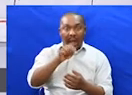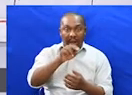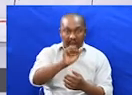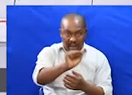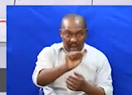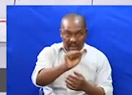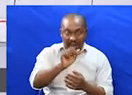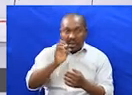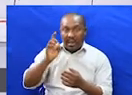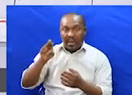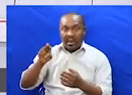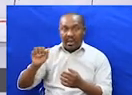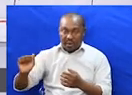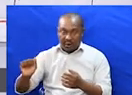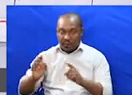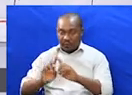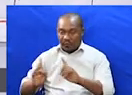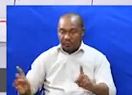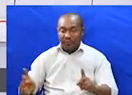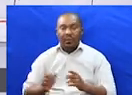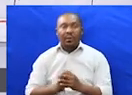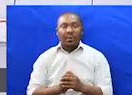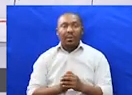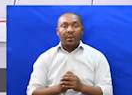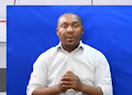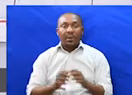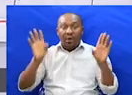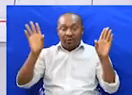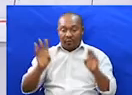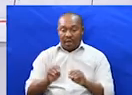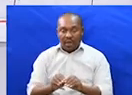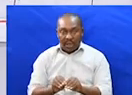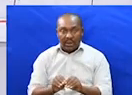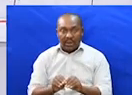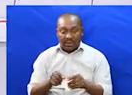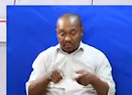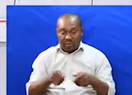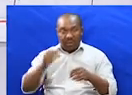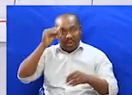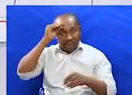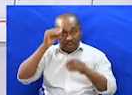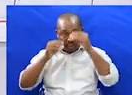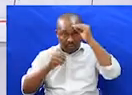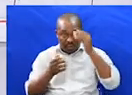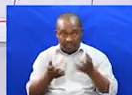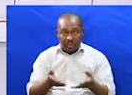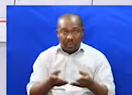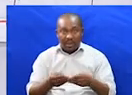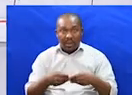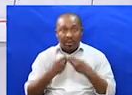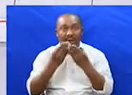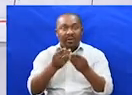Now, to finalize our lesson, my dear student, let me give you a